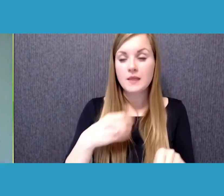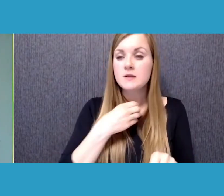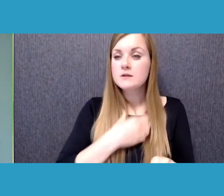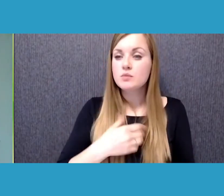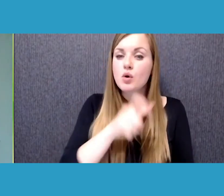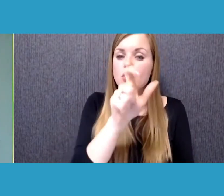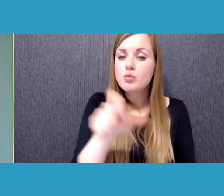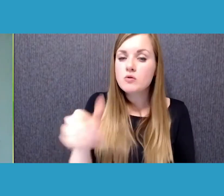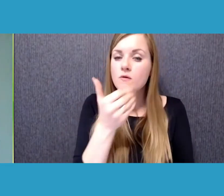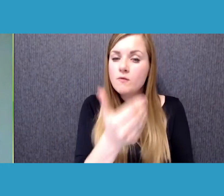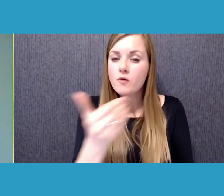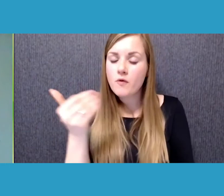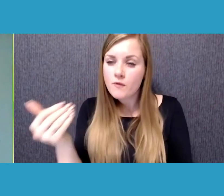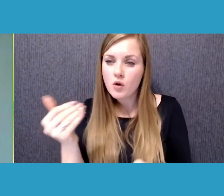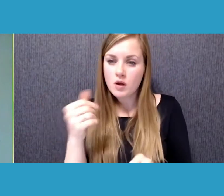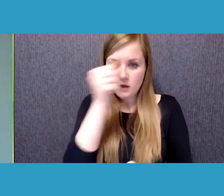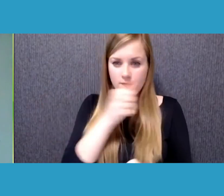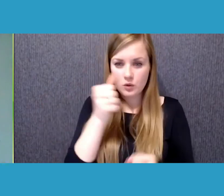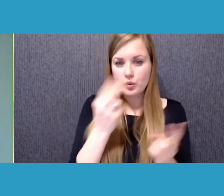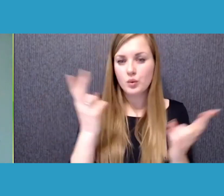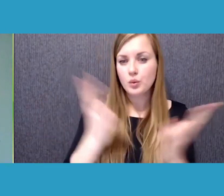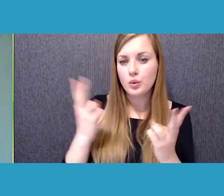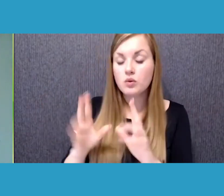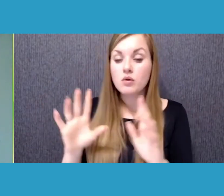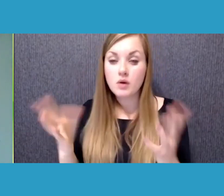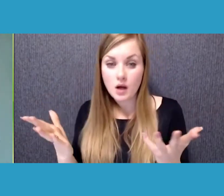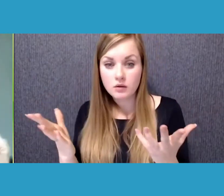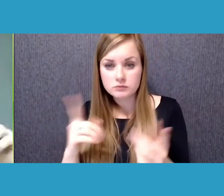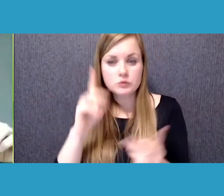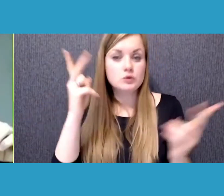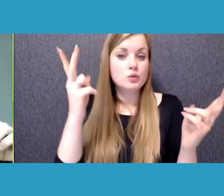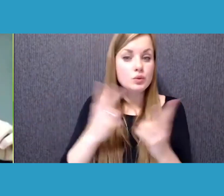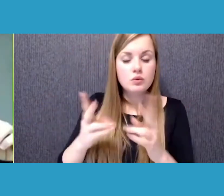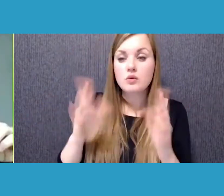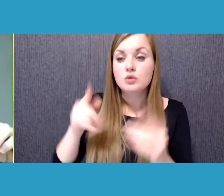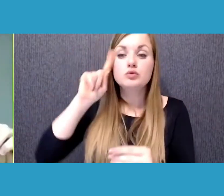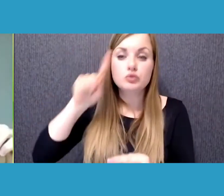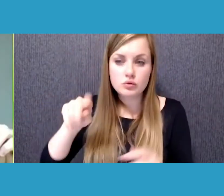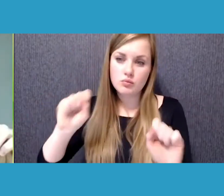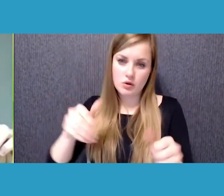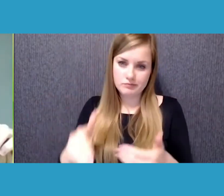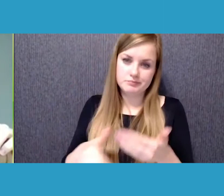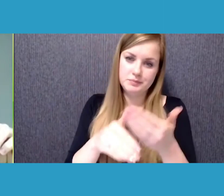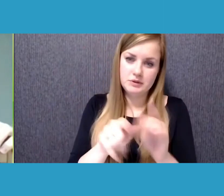what extent could the applicants benefit from all other forms of support, such as psychological.